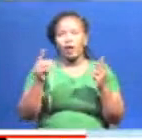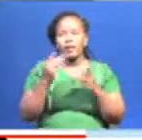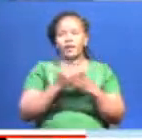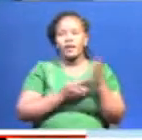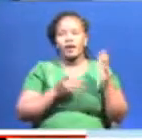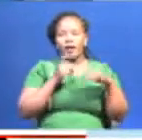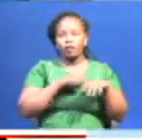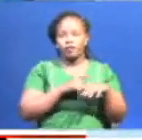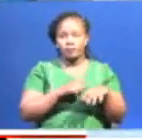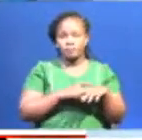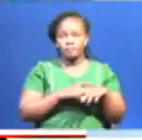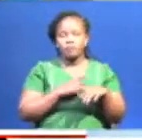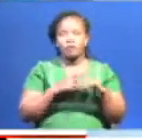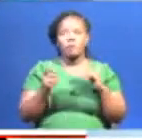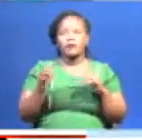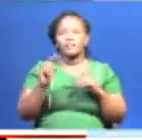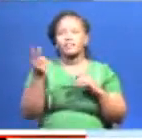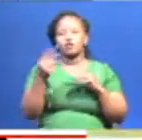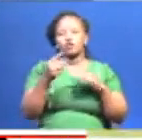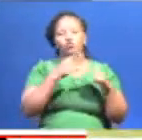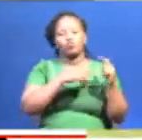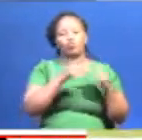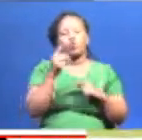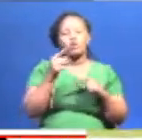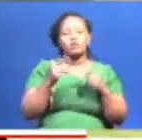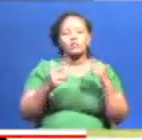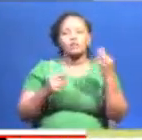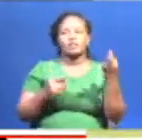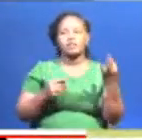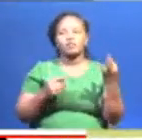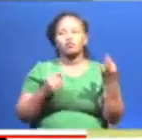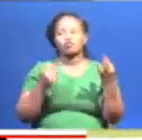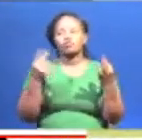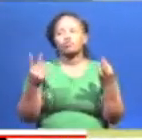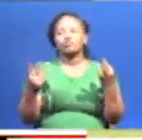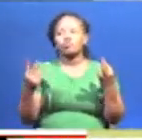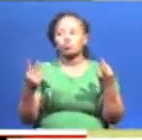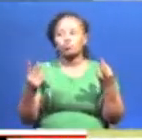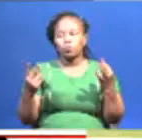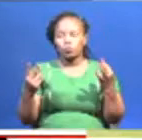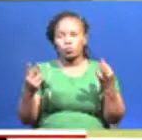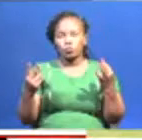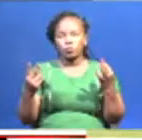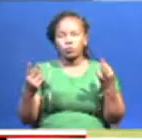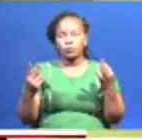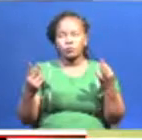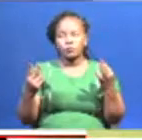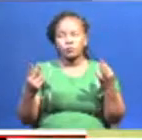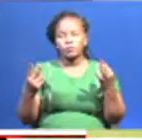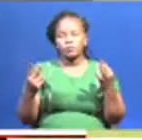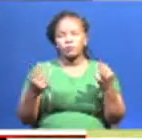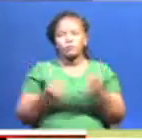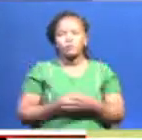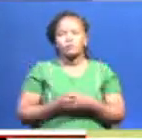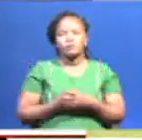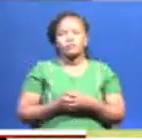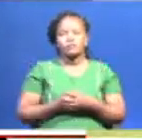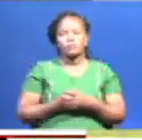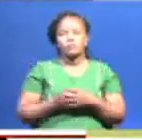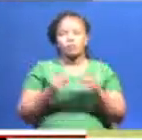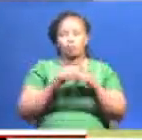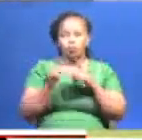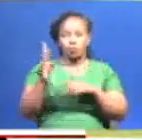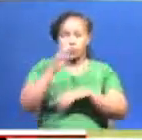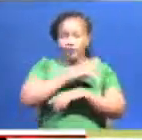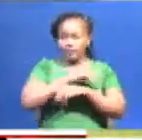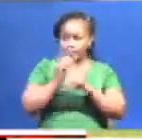second period to win 3-2 and add 3 points to their tally as they stayed close to the top two. The day began with